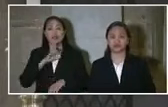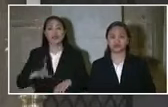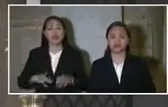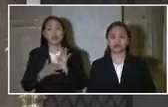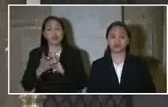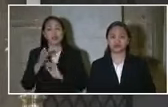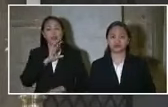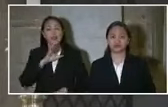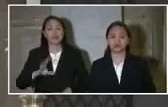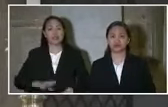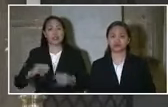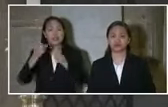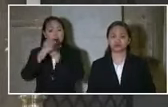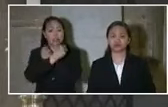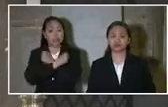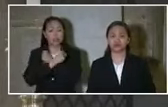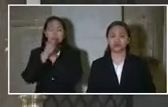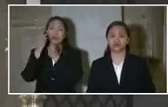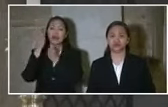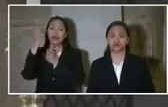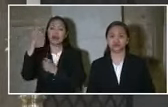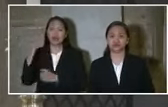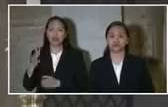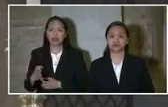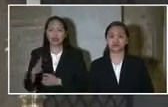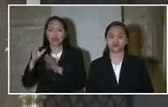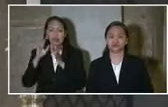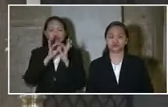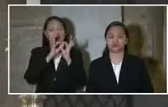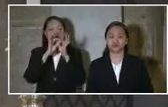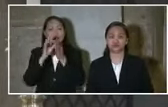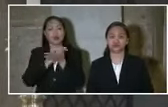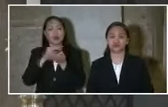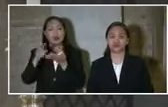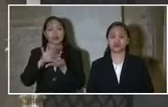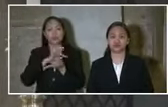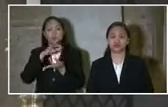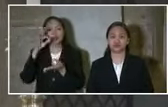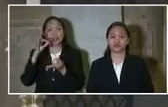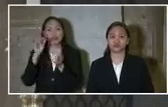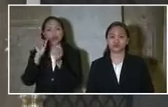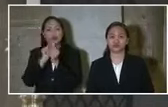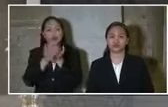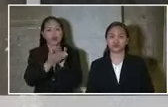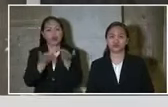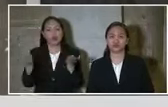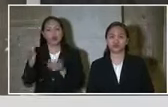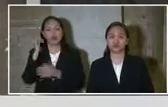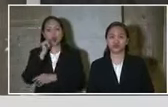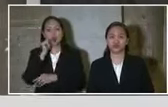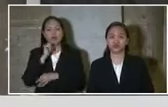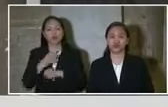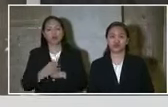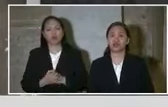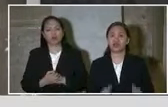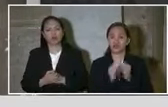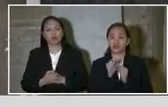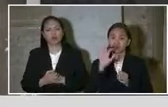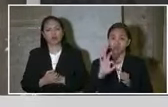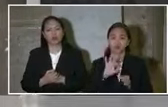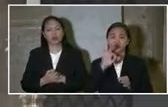Christ, the love of God, and the communion of the Holy Spirit be with you all. And with